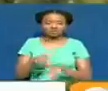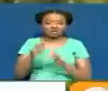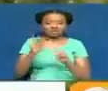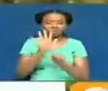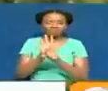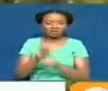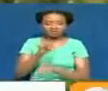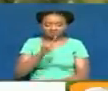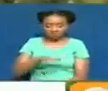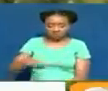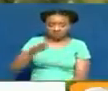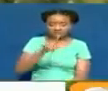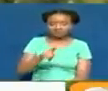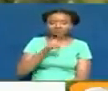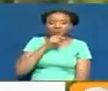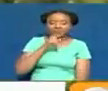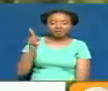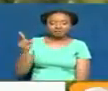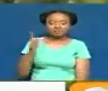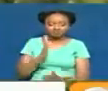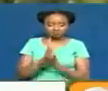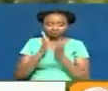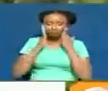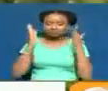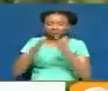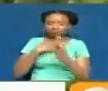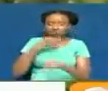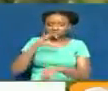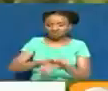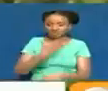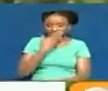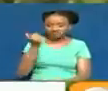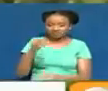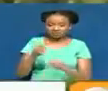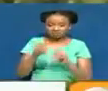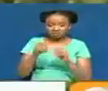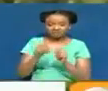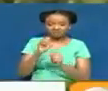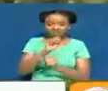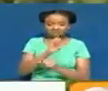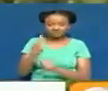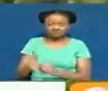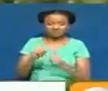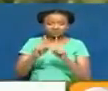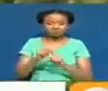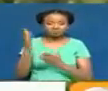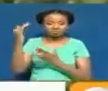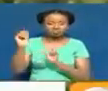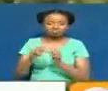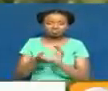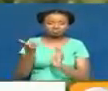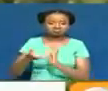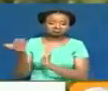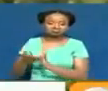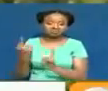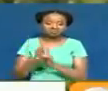growing regions in the country, Gasberry is not only keen on getting the best quality seeds, but is also hoping to eliminate brokers